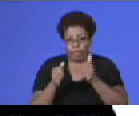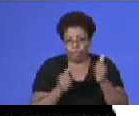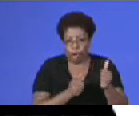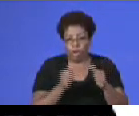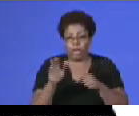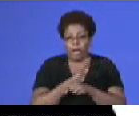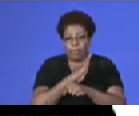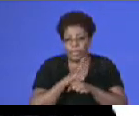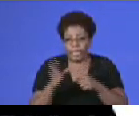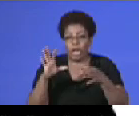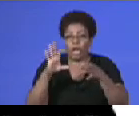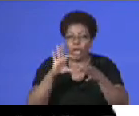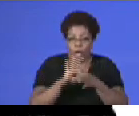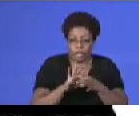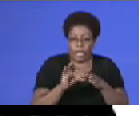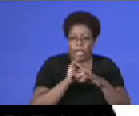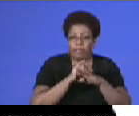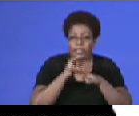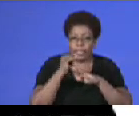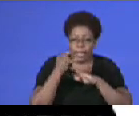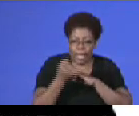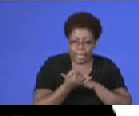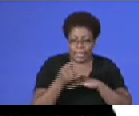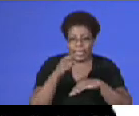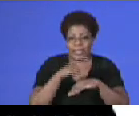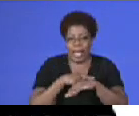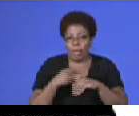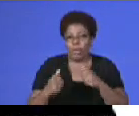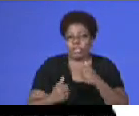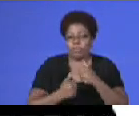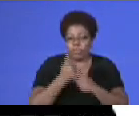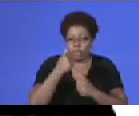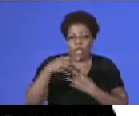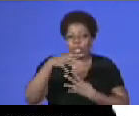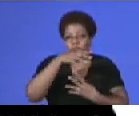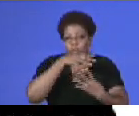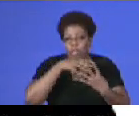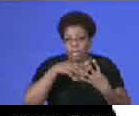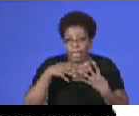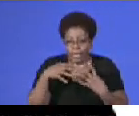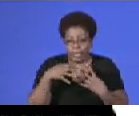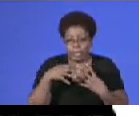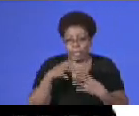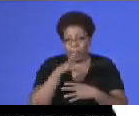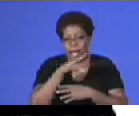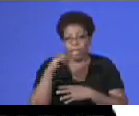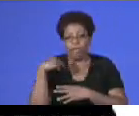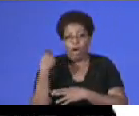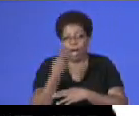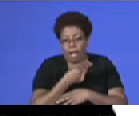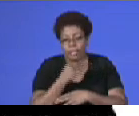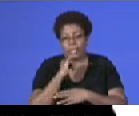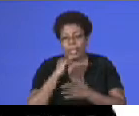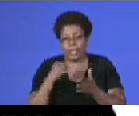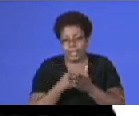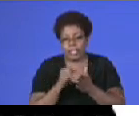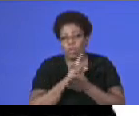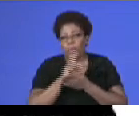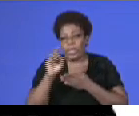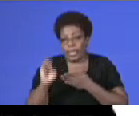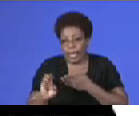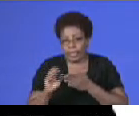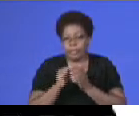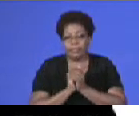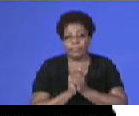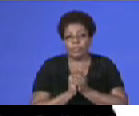complete lockdown, especially at the time when there's most socialization, and in our case, it's weekends. We also asked the Prime